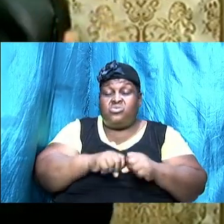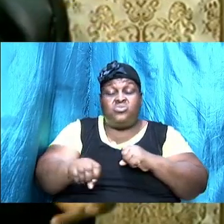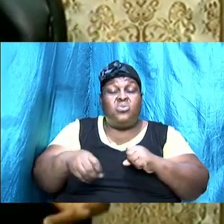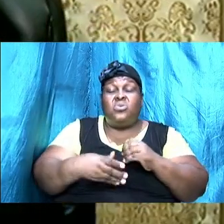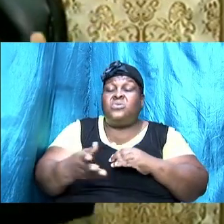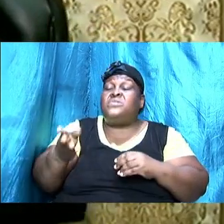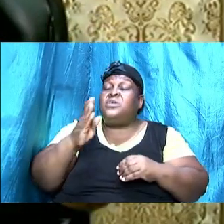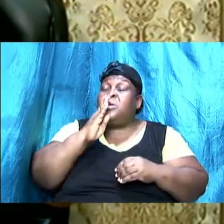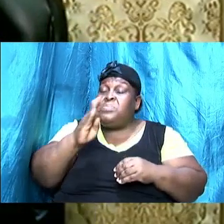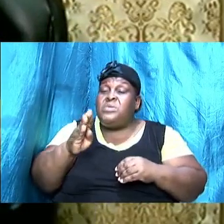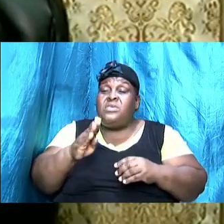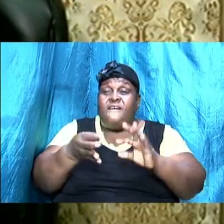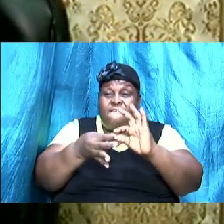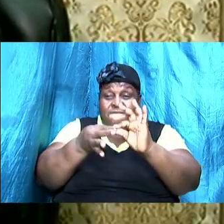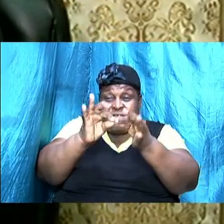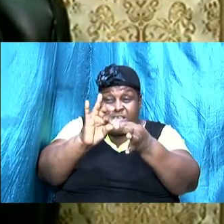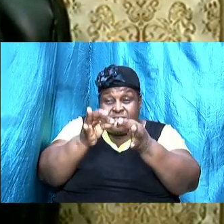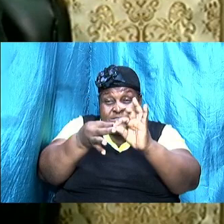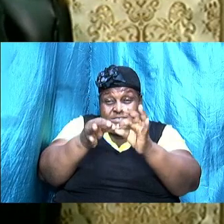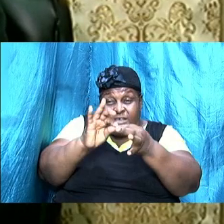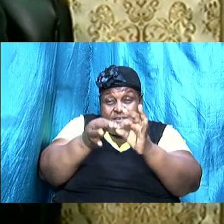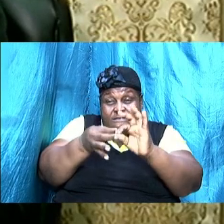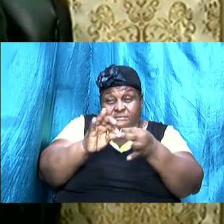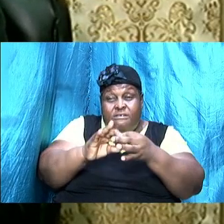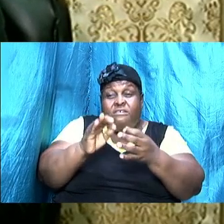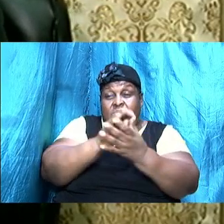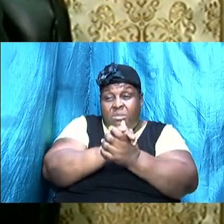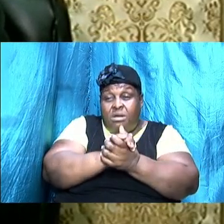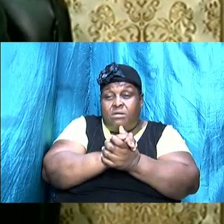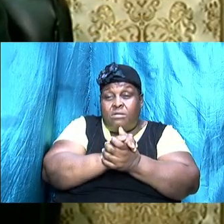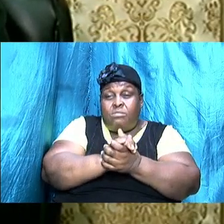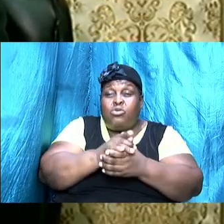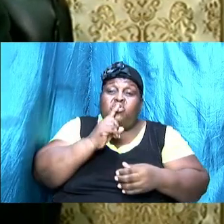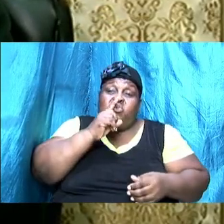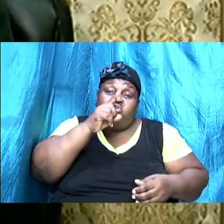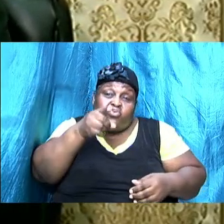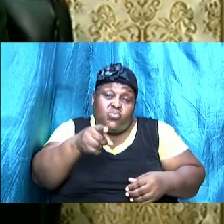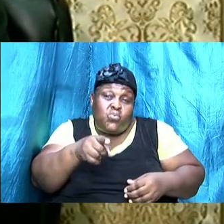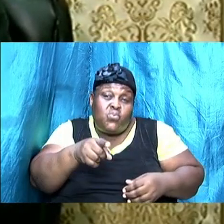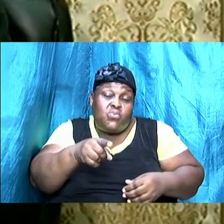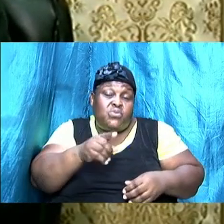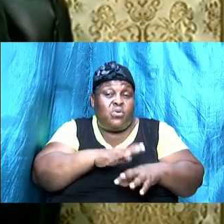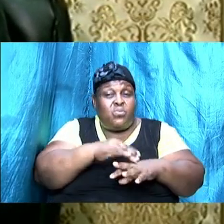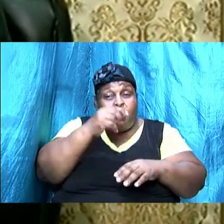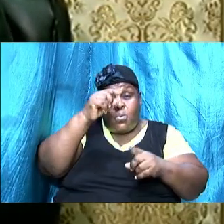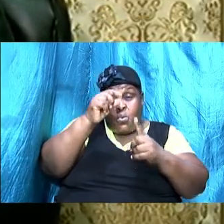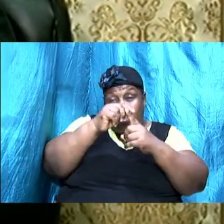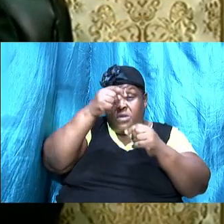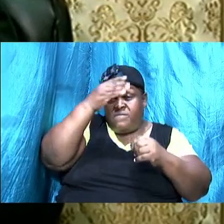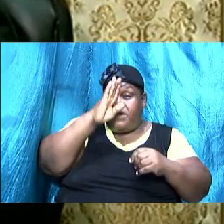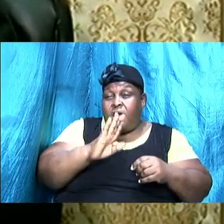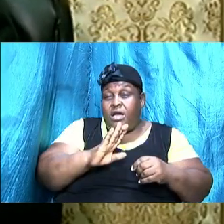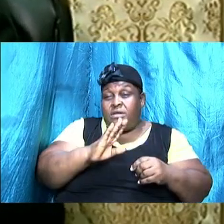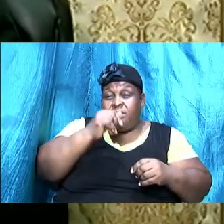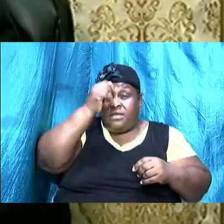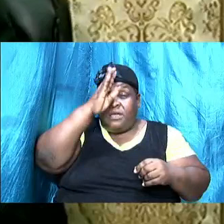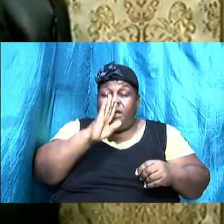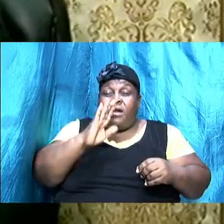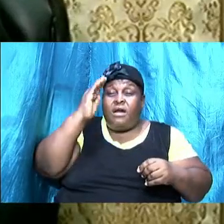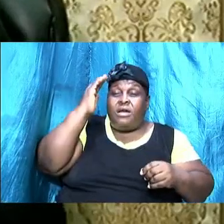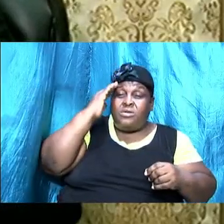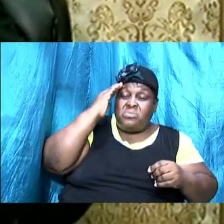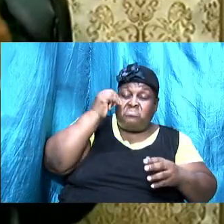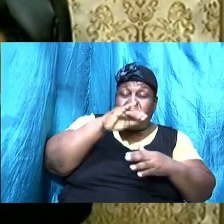to be adjustments made. But the fact is, based on the word of God, God knew all